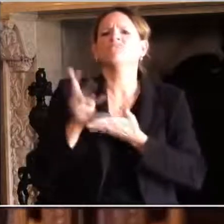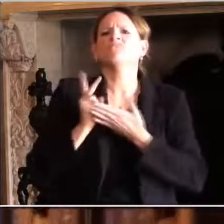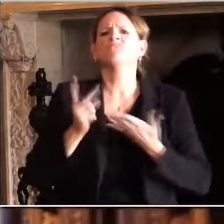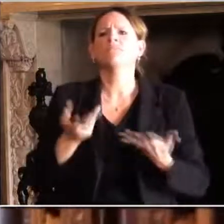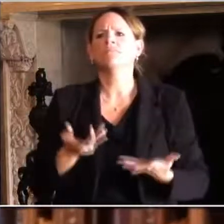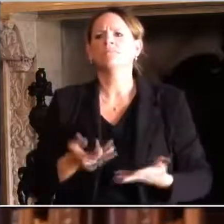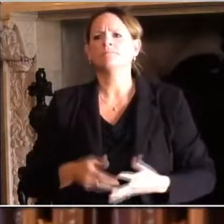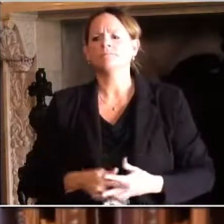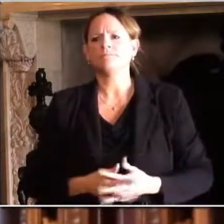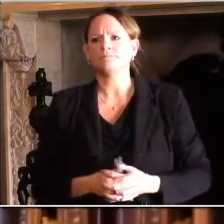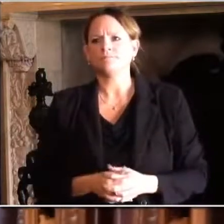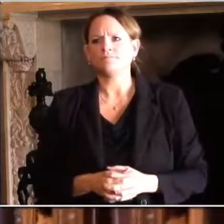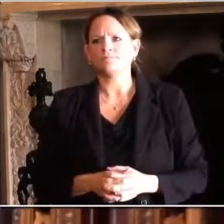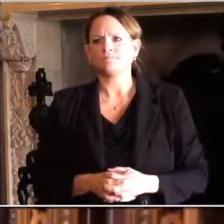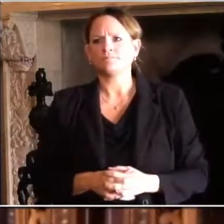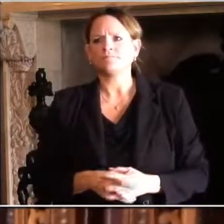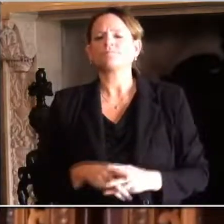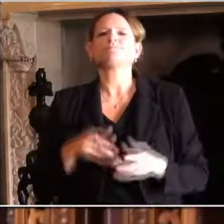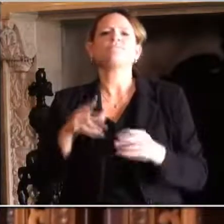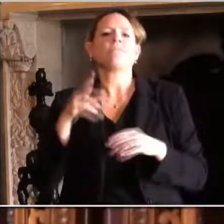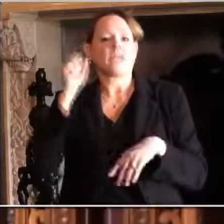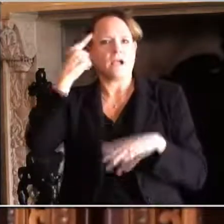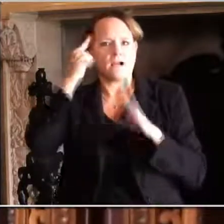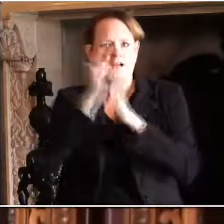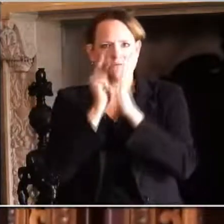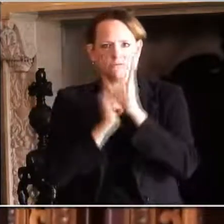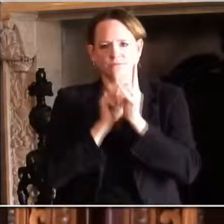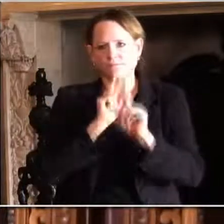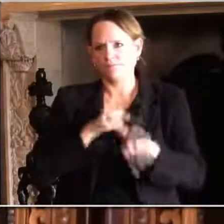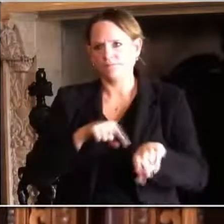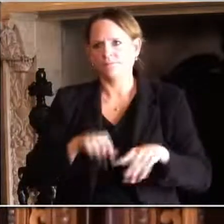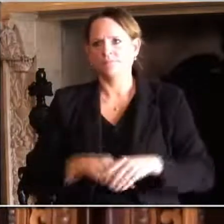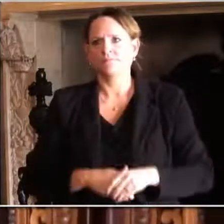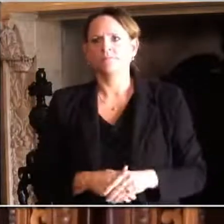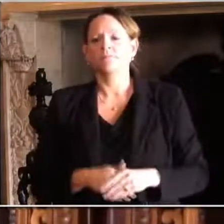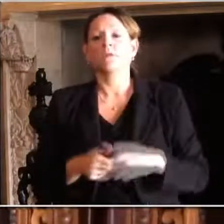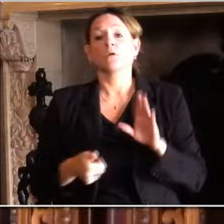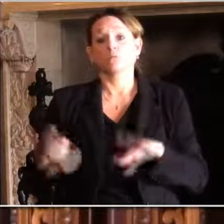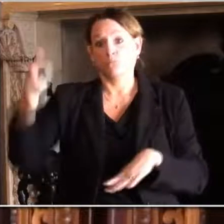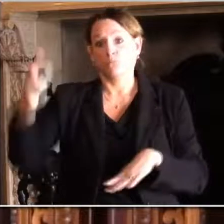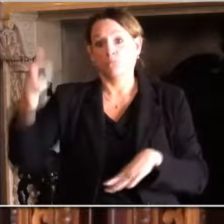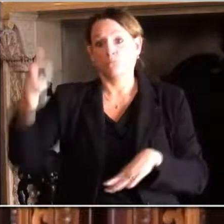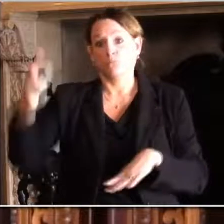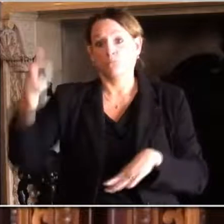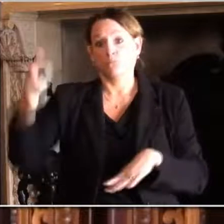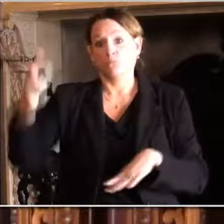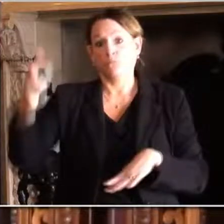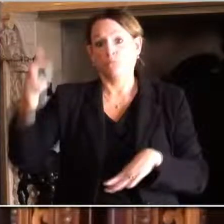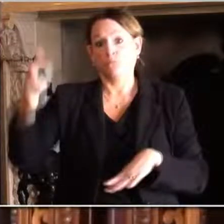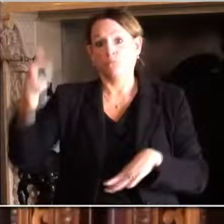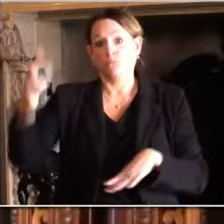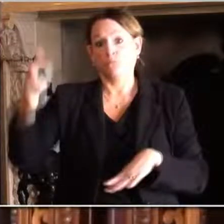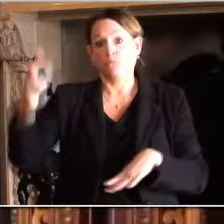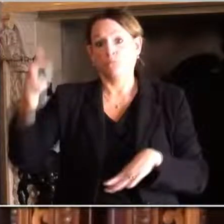again. So the Supreme Court decision definitely made things more difficult